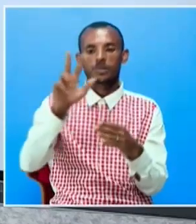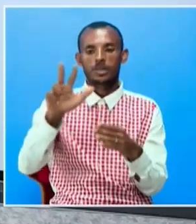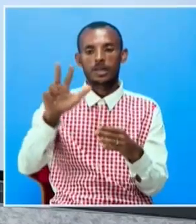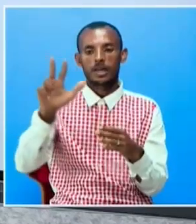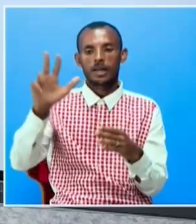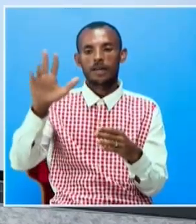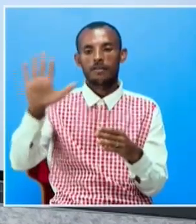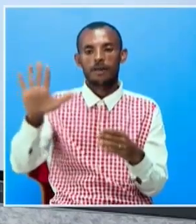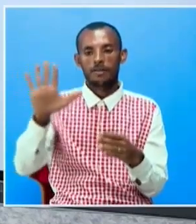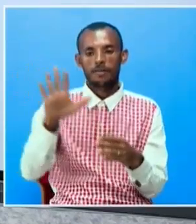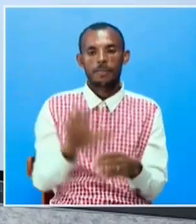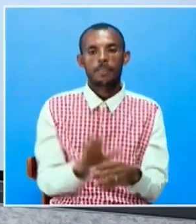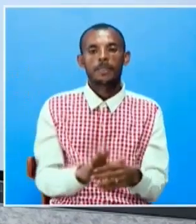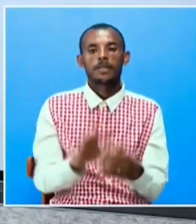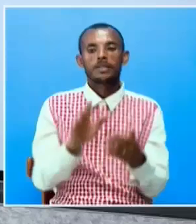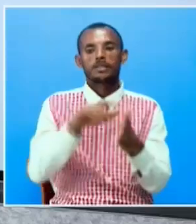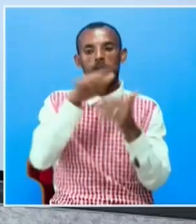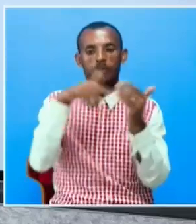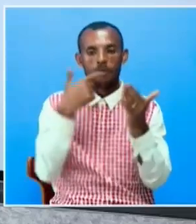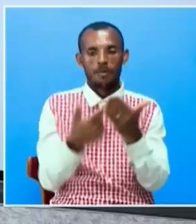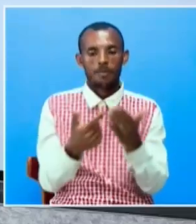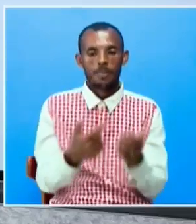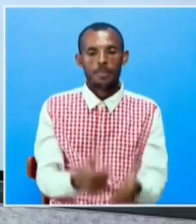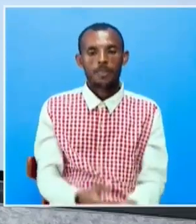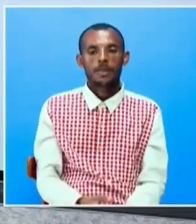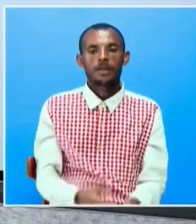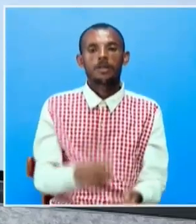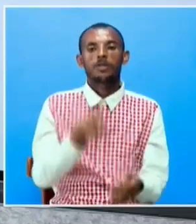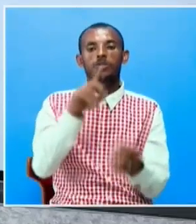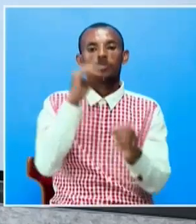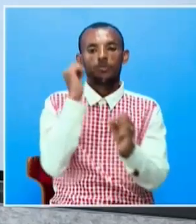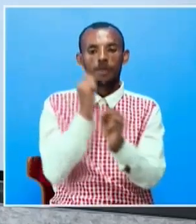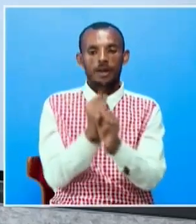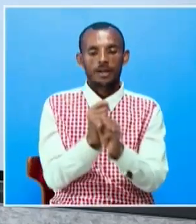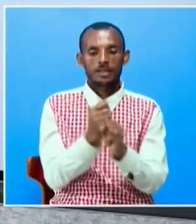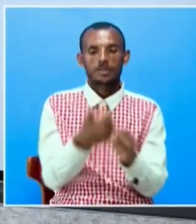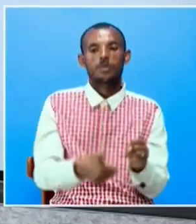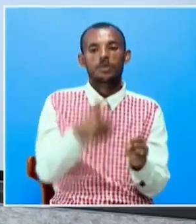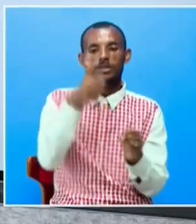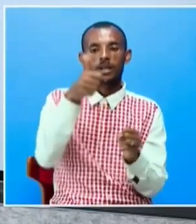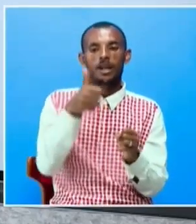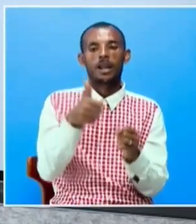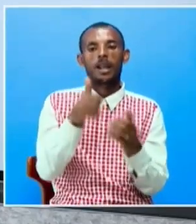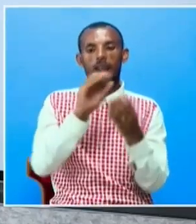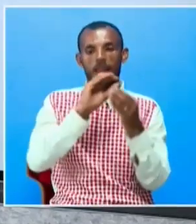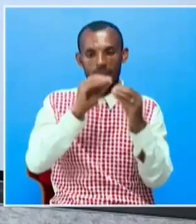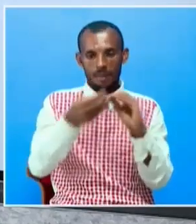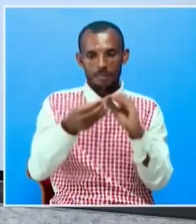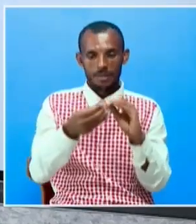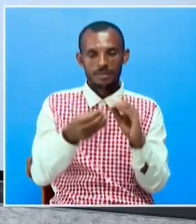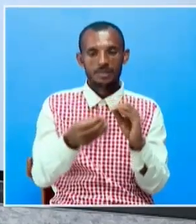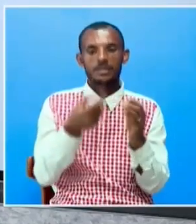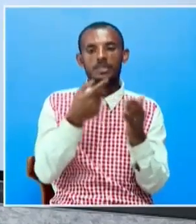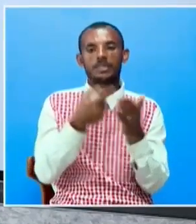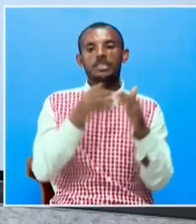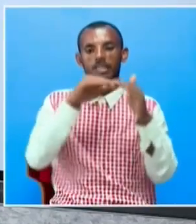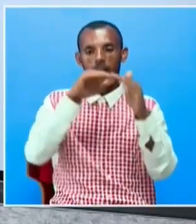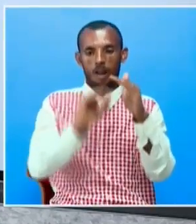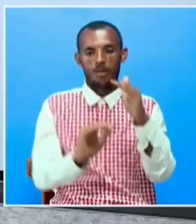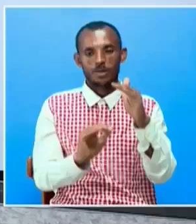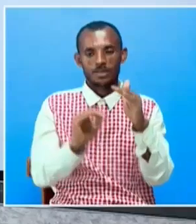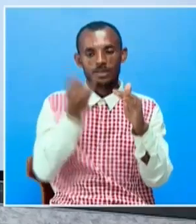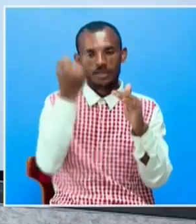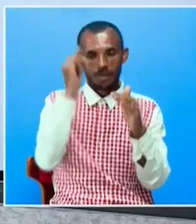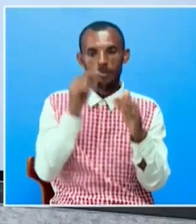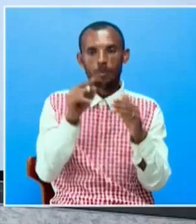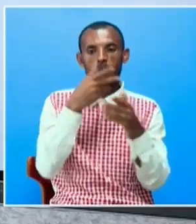2:3:5. Therefore, to find the original numbers, this is a luster, you